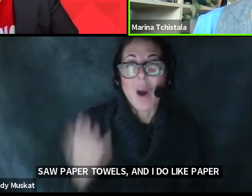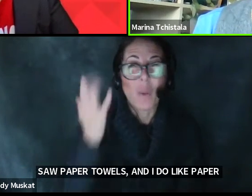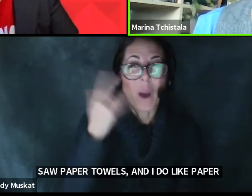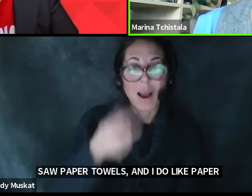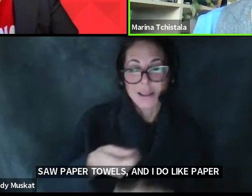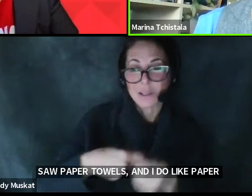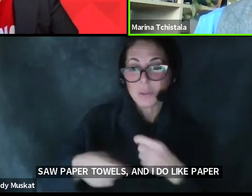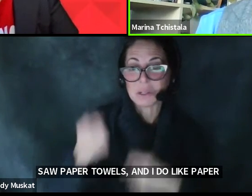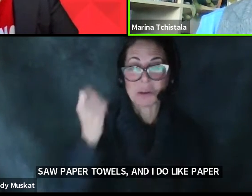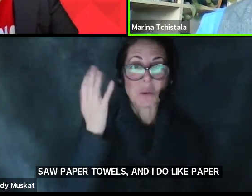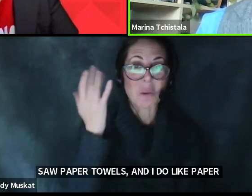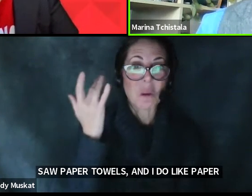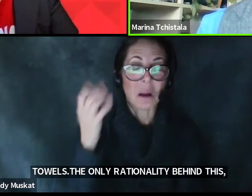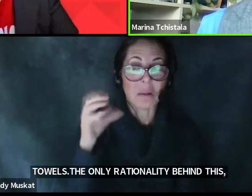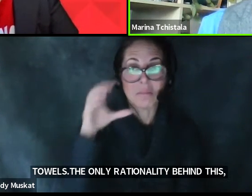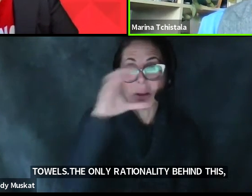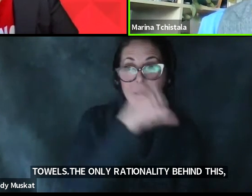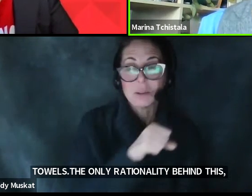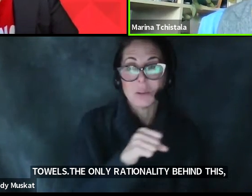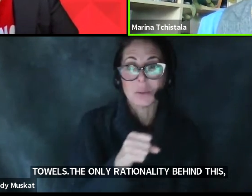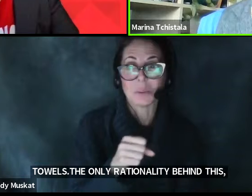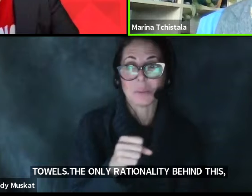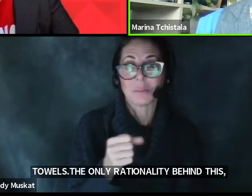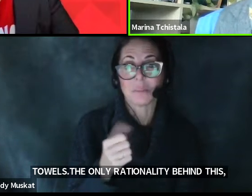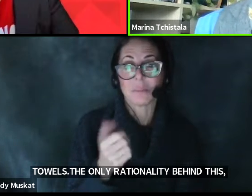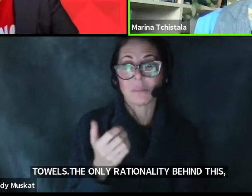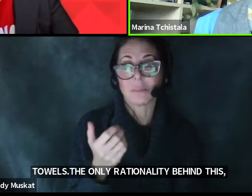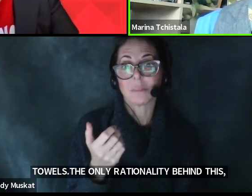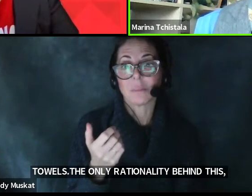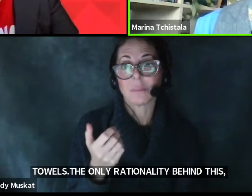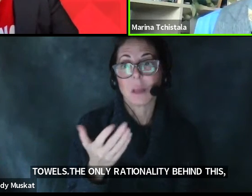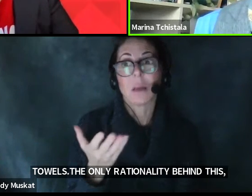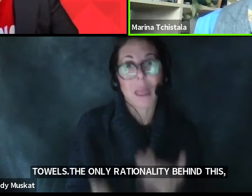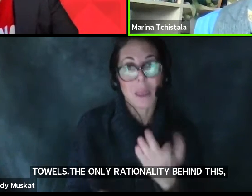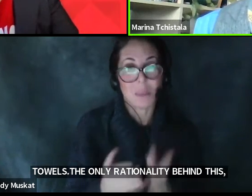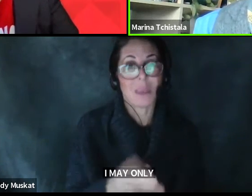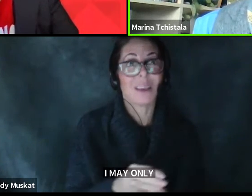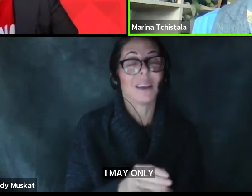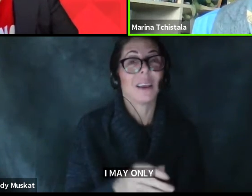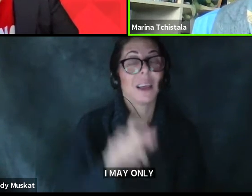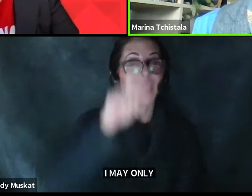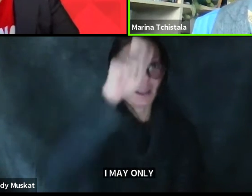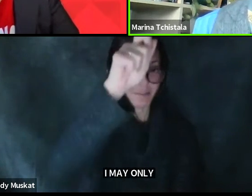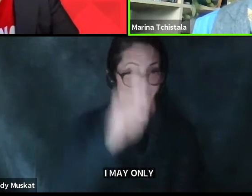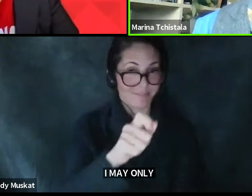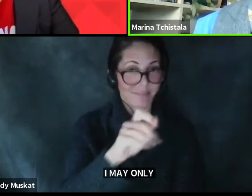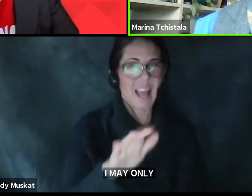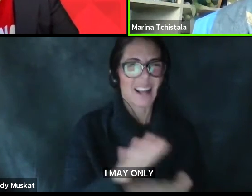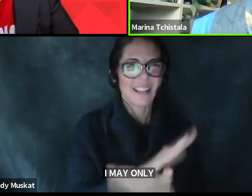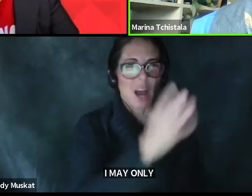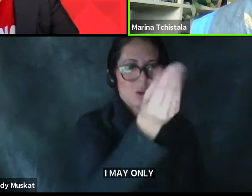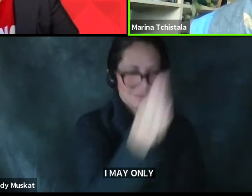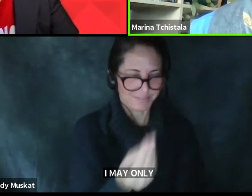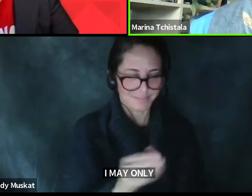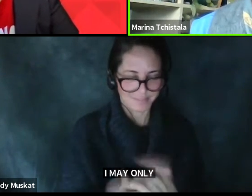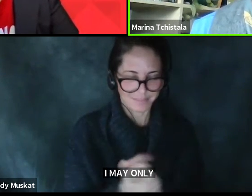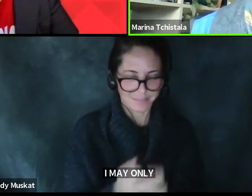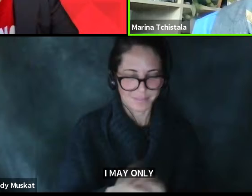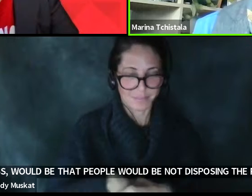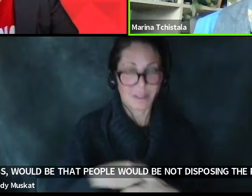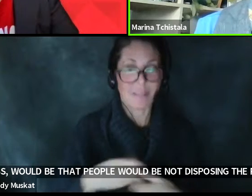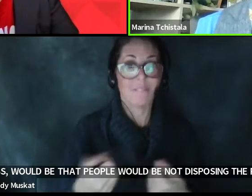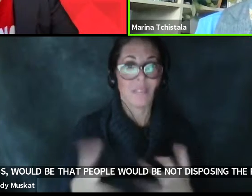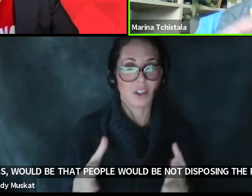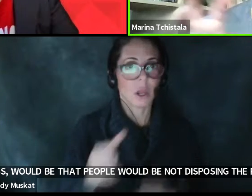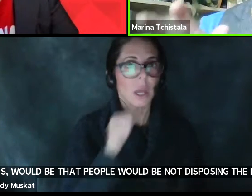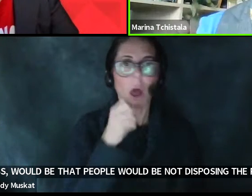be that people would be not disposing the paper towels properly. This would be a concern